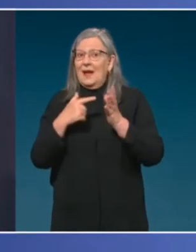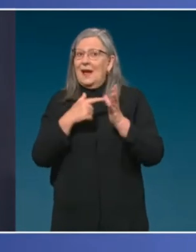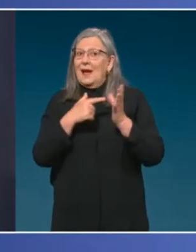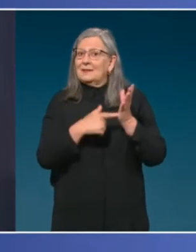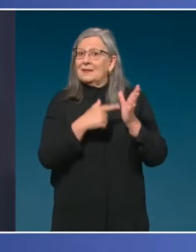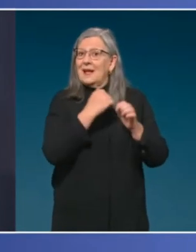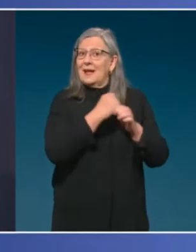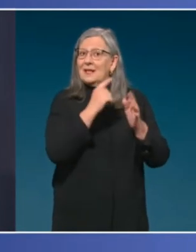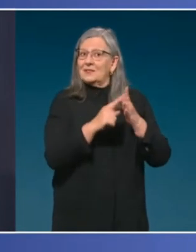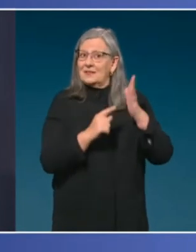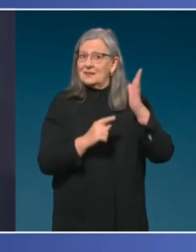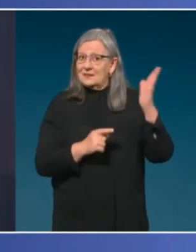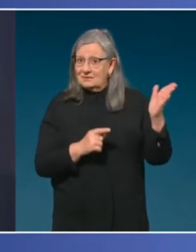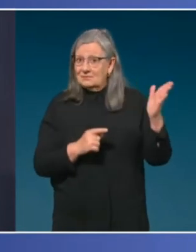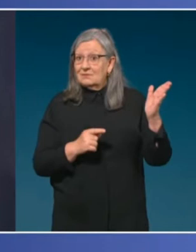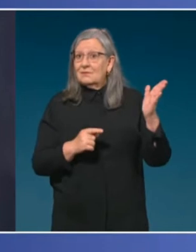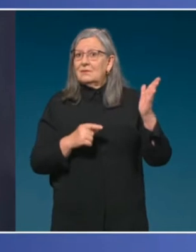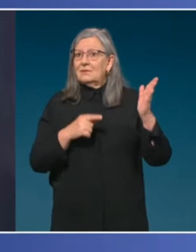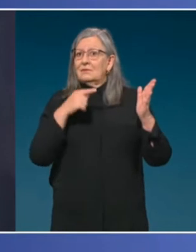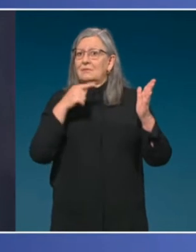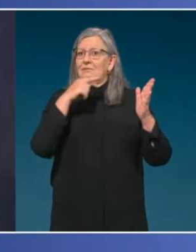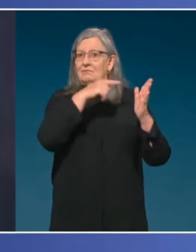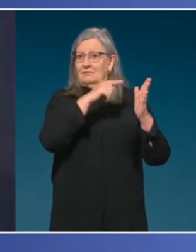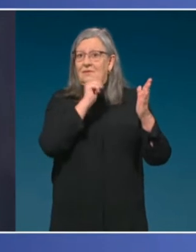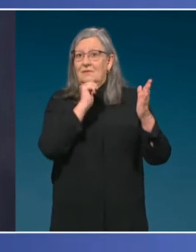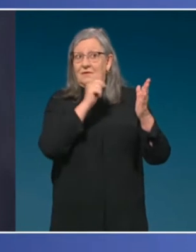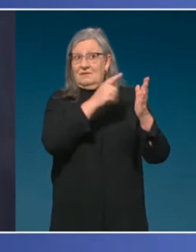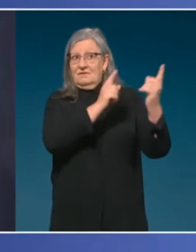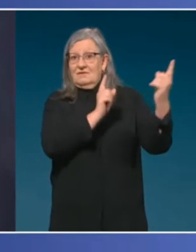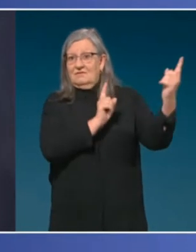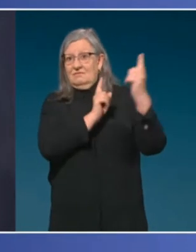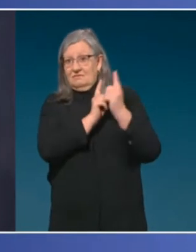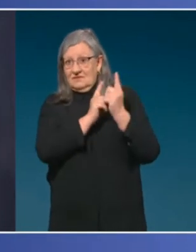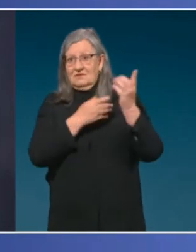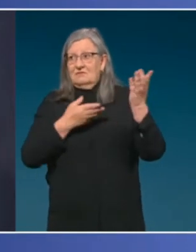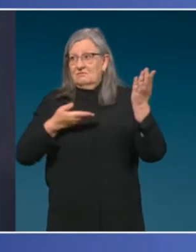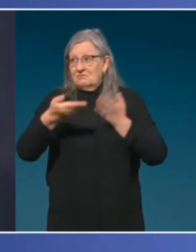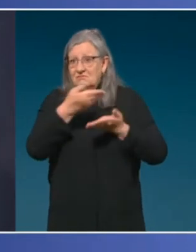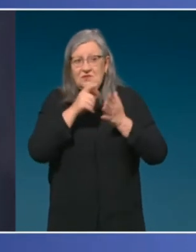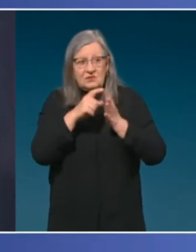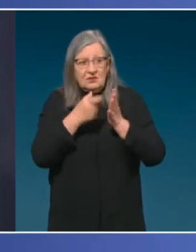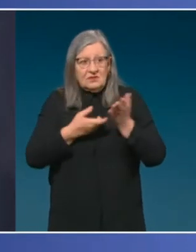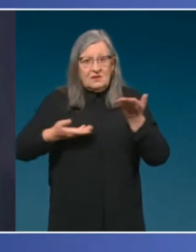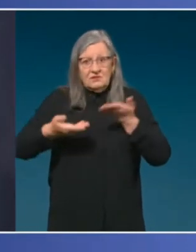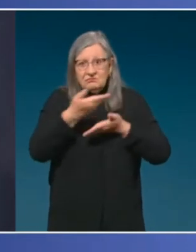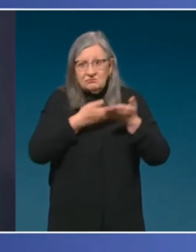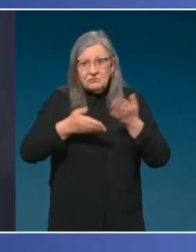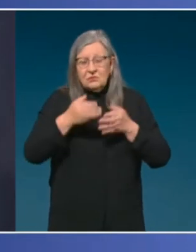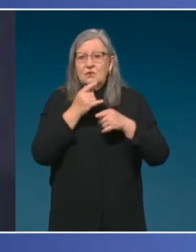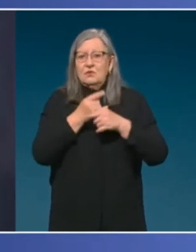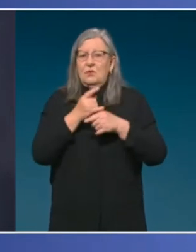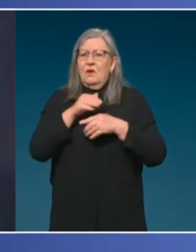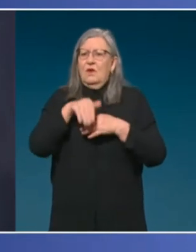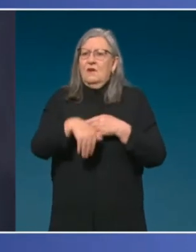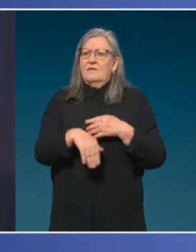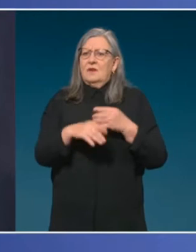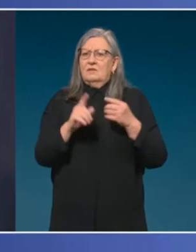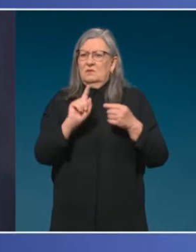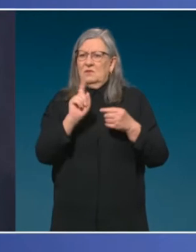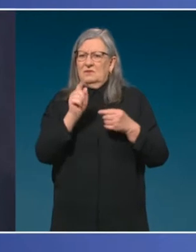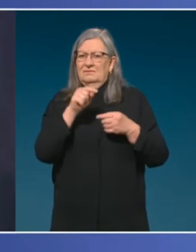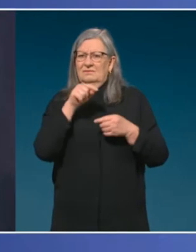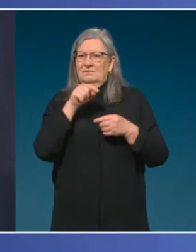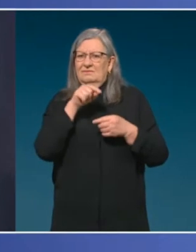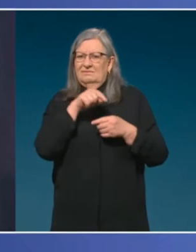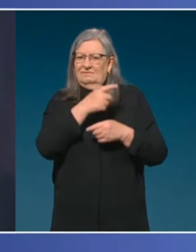the department, myself and Professor Murphy this morning to talk about issues in relation to